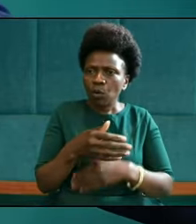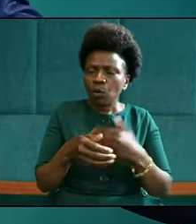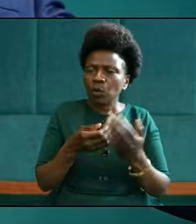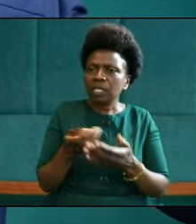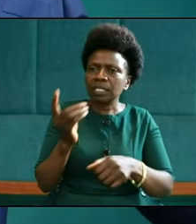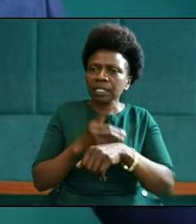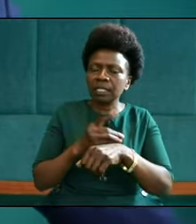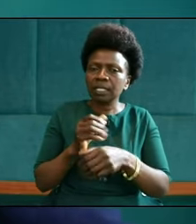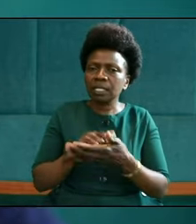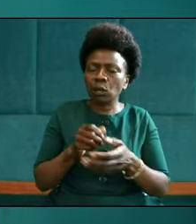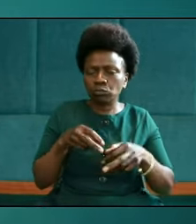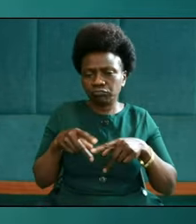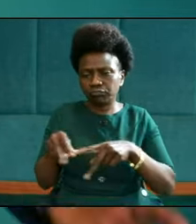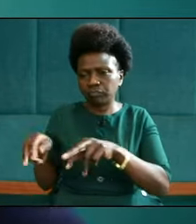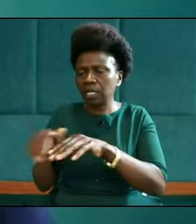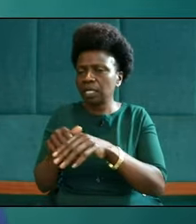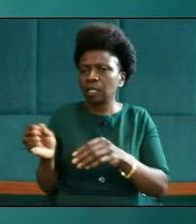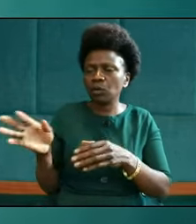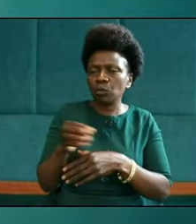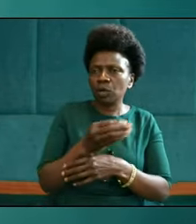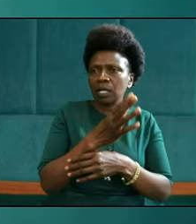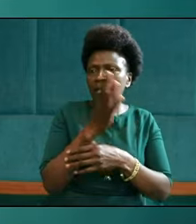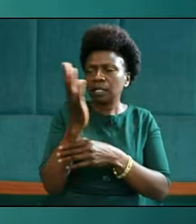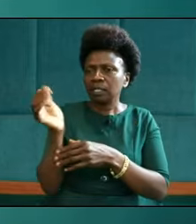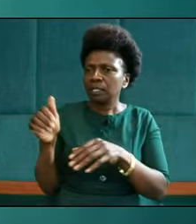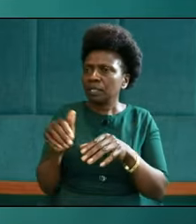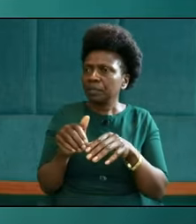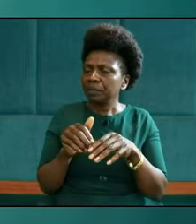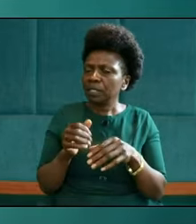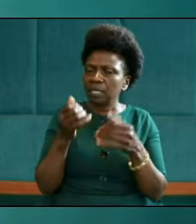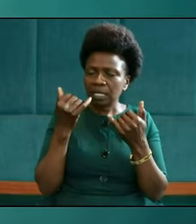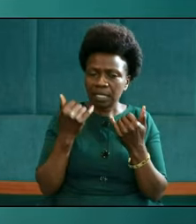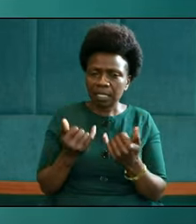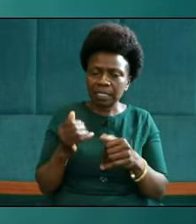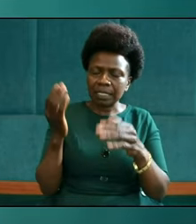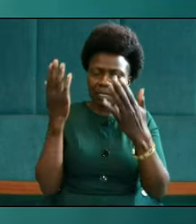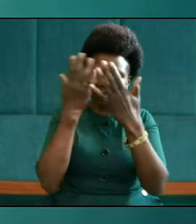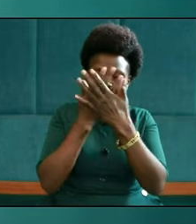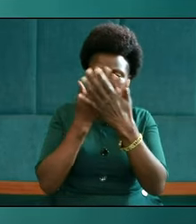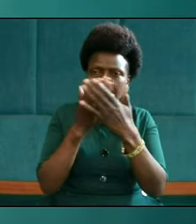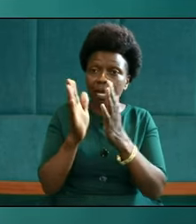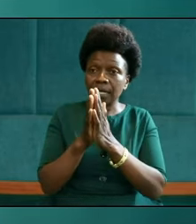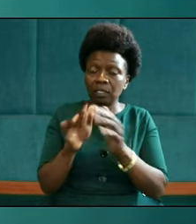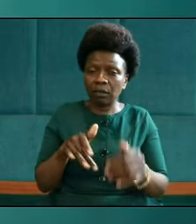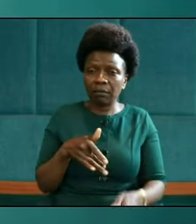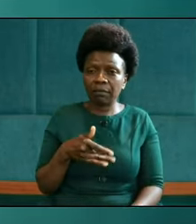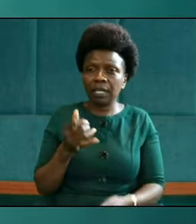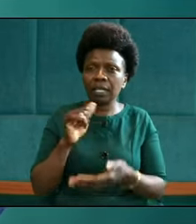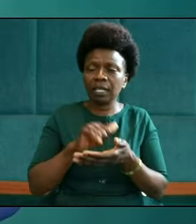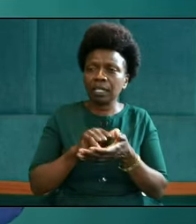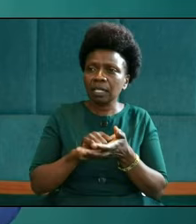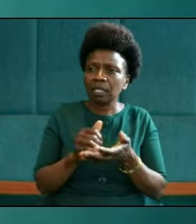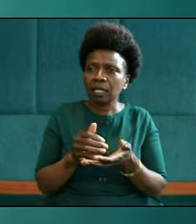those days that I will walk in the wilderness? It is dark. And he's feeling that,